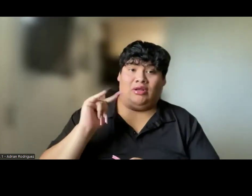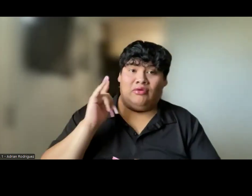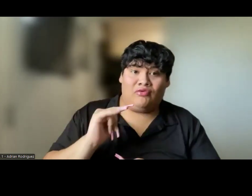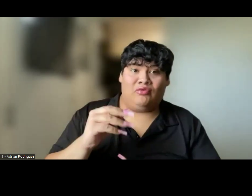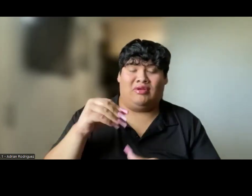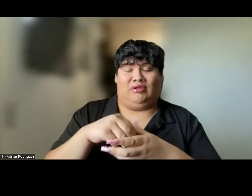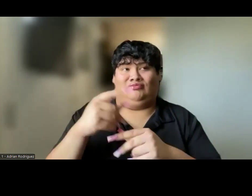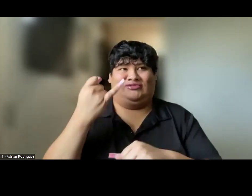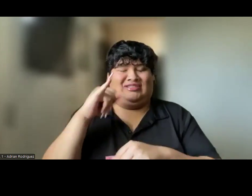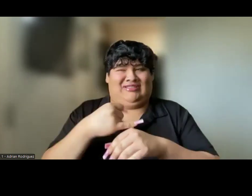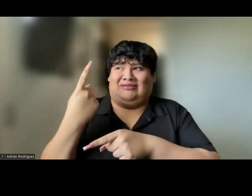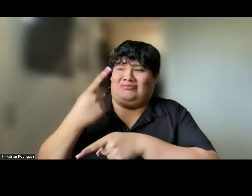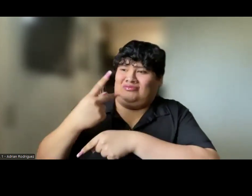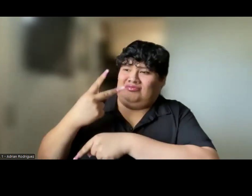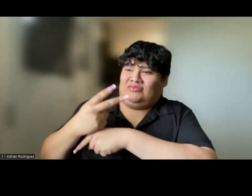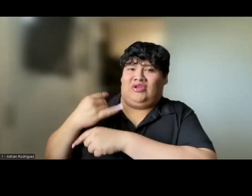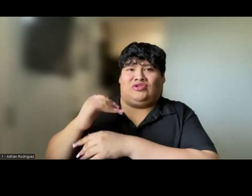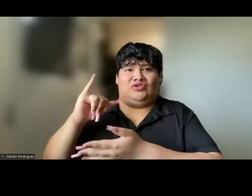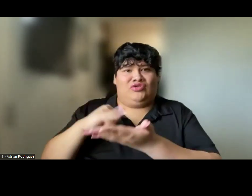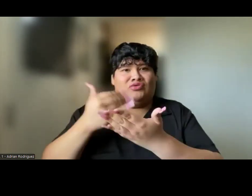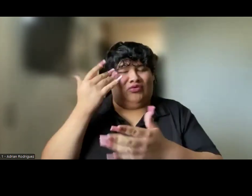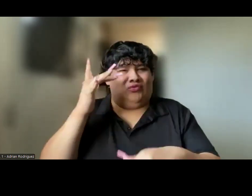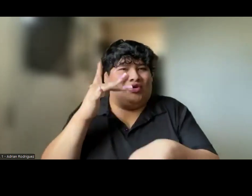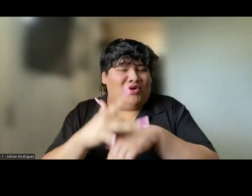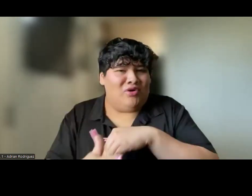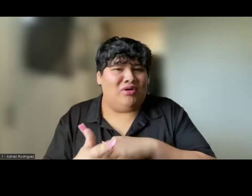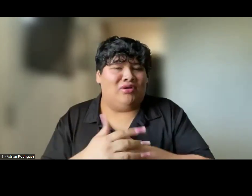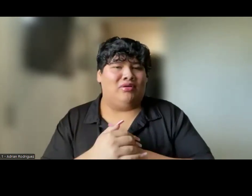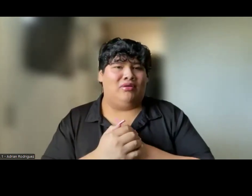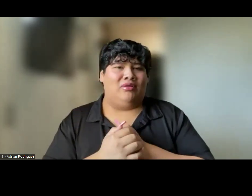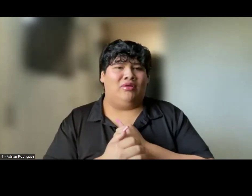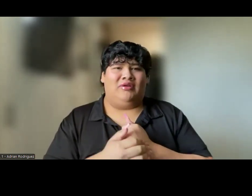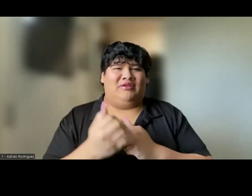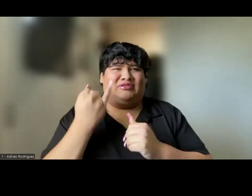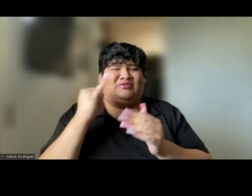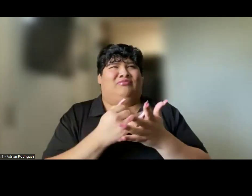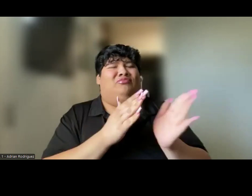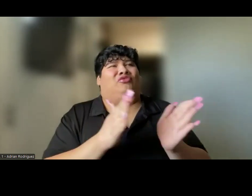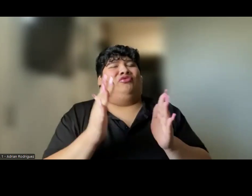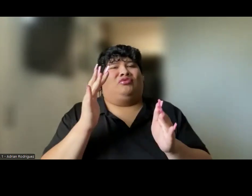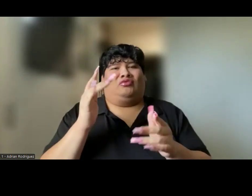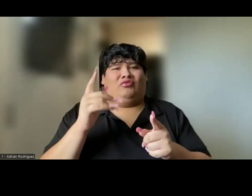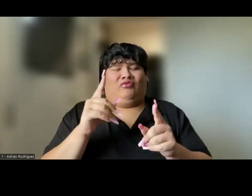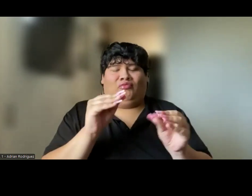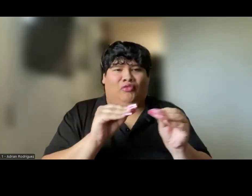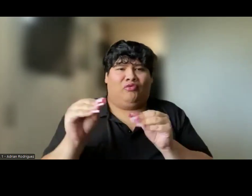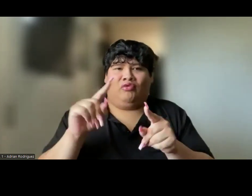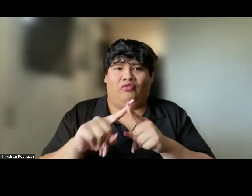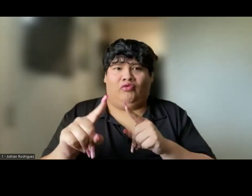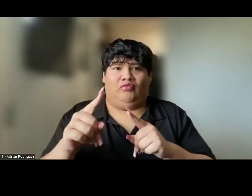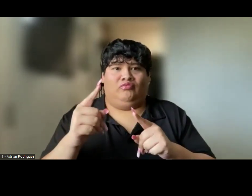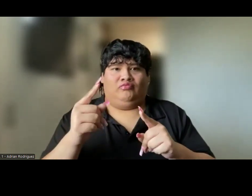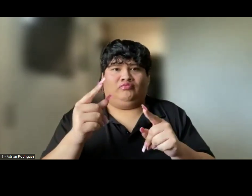couple days. And as noted earlier, has moved even from the